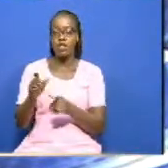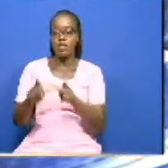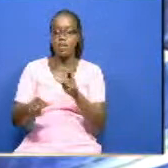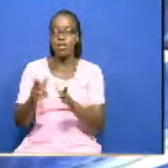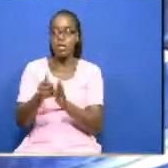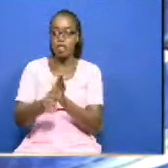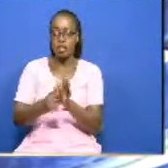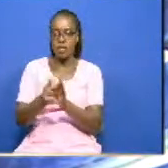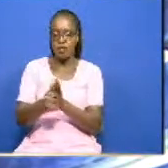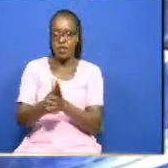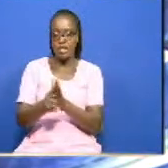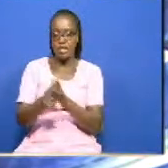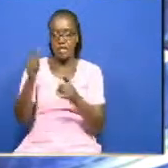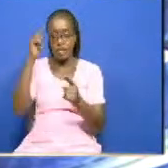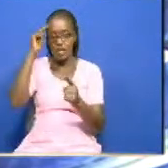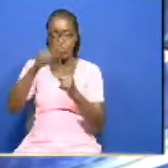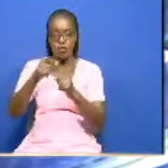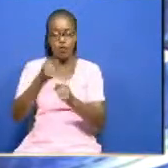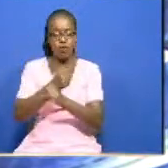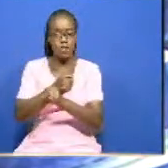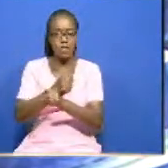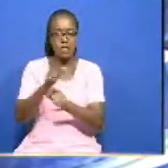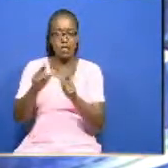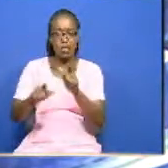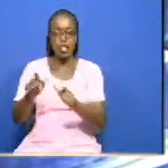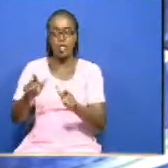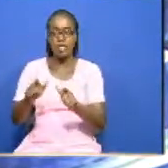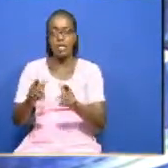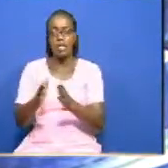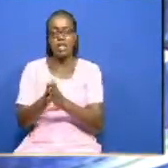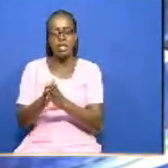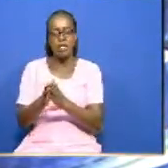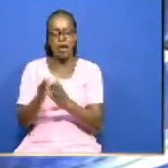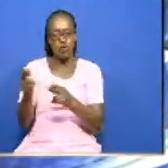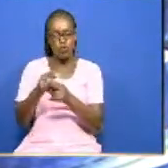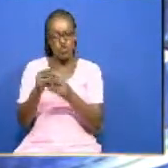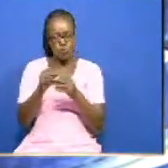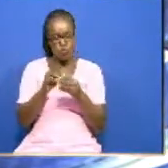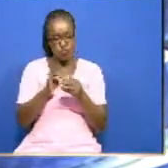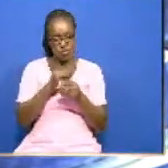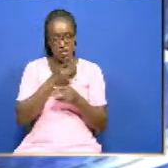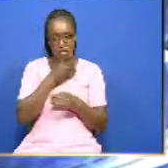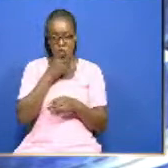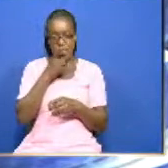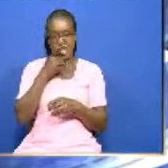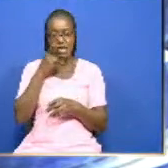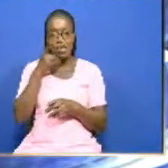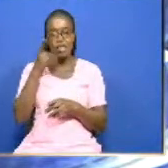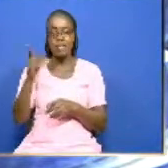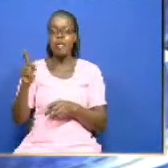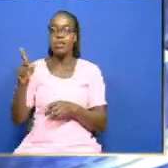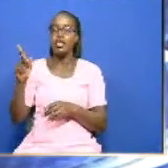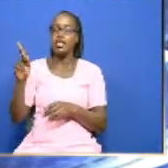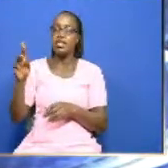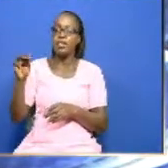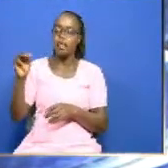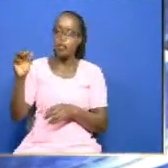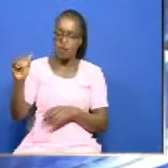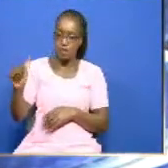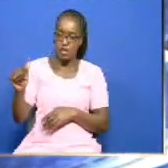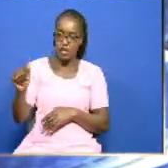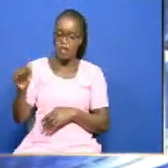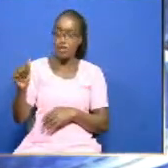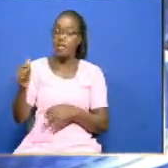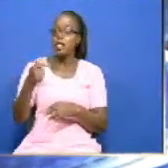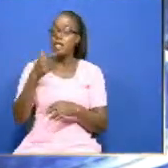Naivasha in a bid to secure the lake that is facing an extinction crisis. The Kenya Maritime Authority further says the KCG will